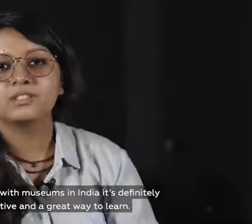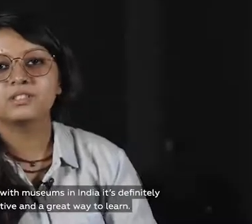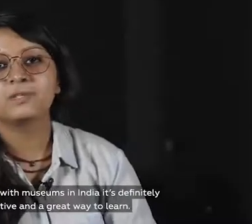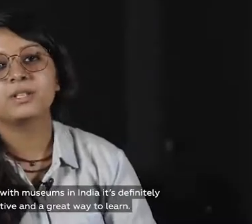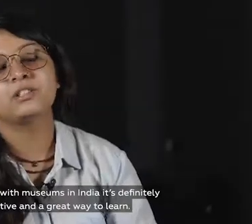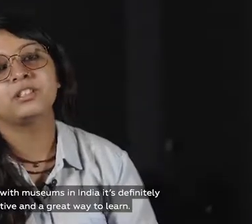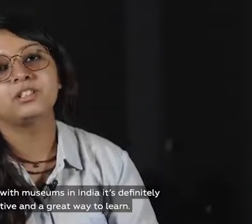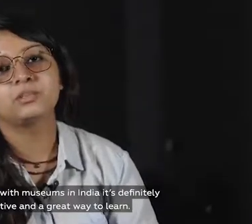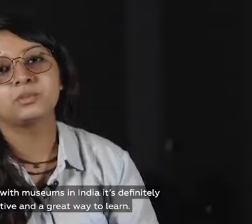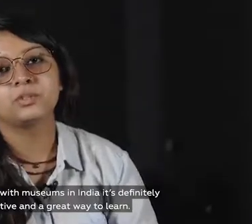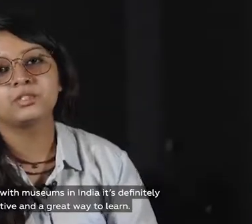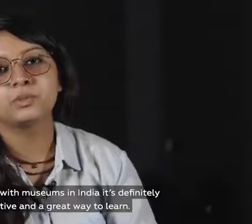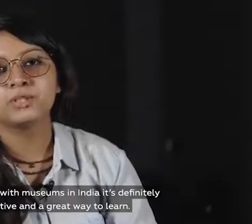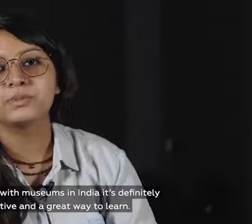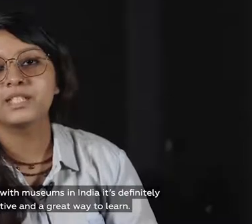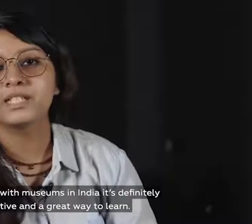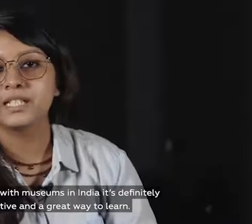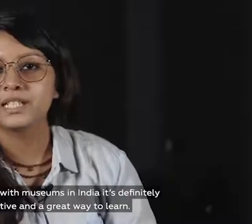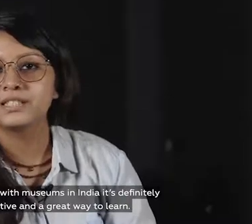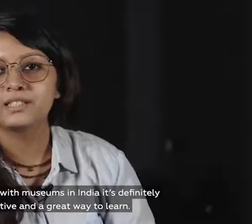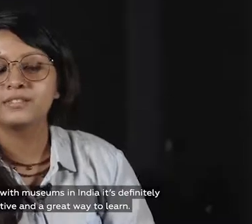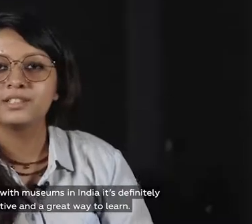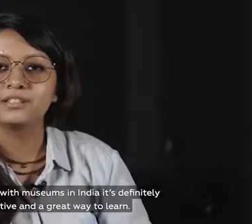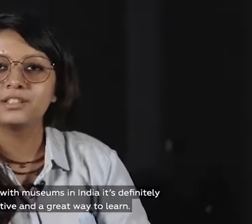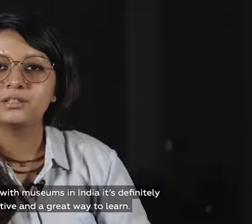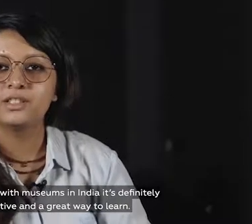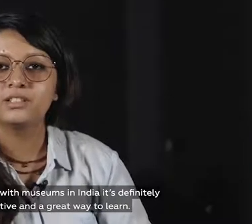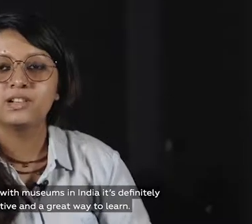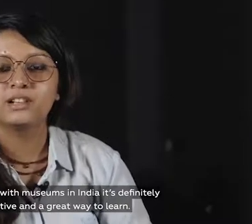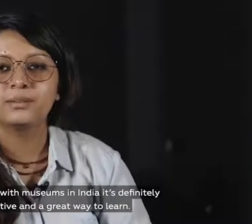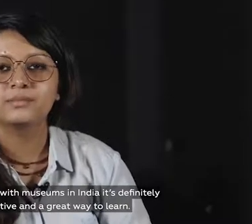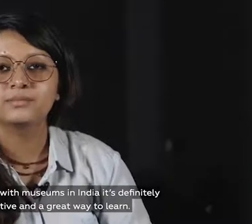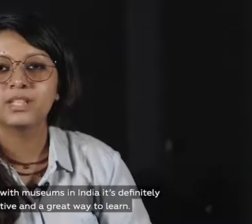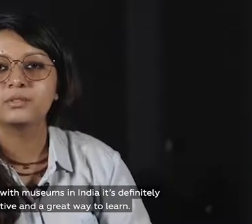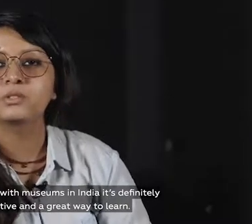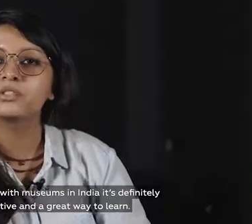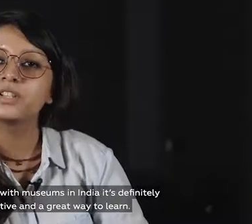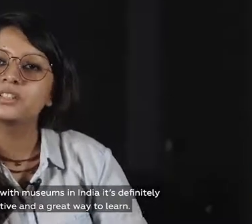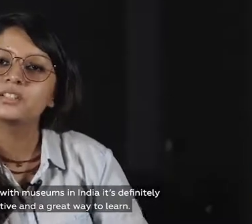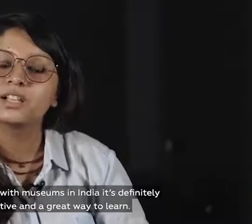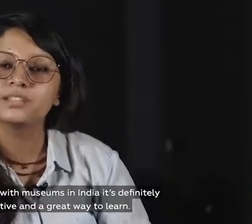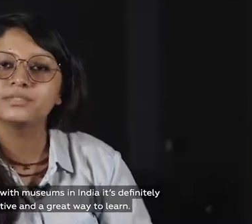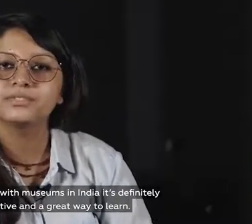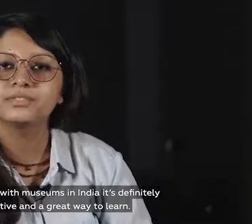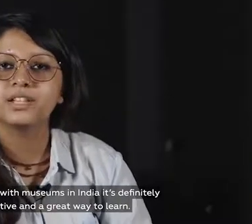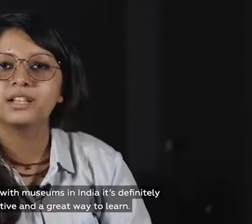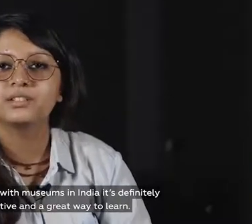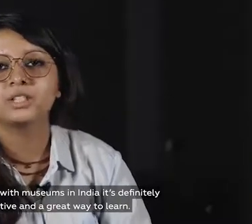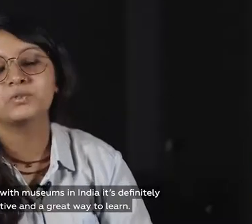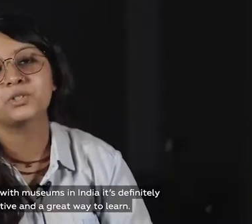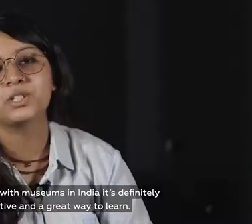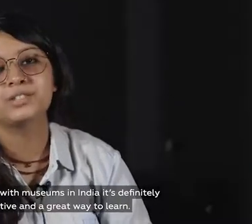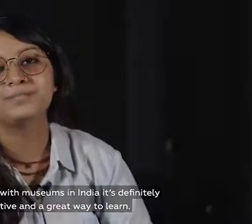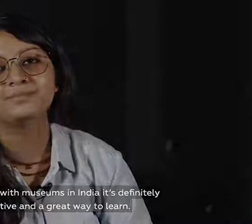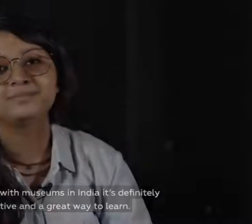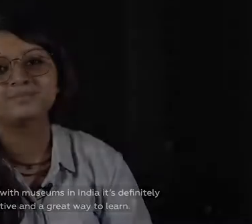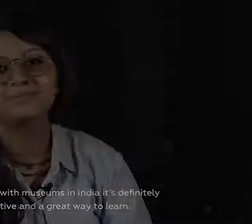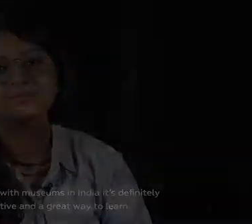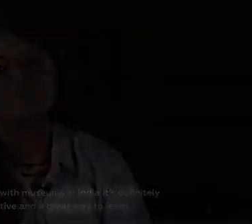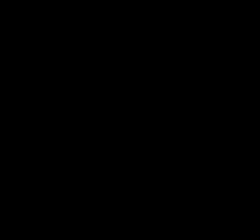experience, especially to do with museums in India. It's definitely very unique. It was also very interactive and a great way to